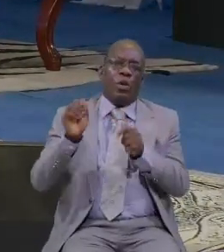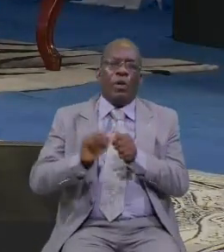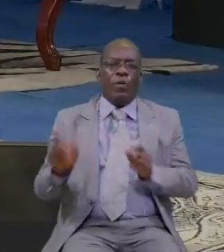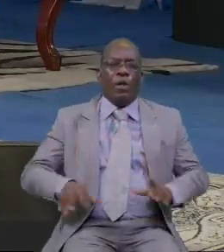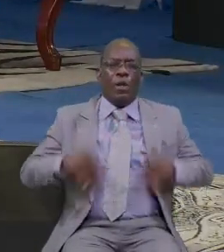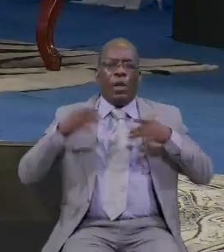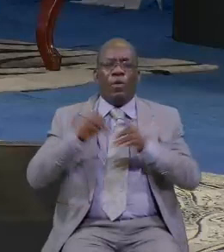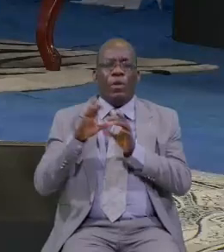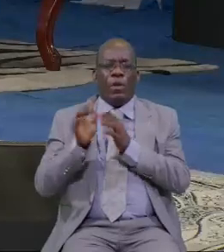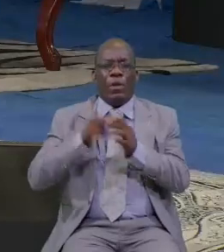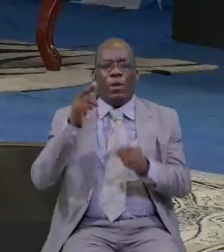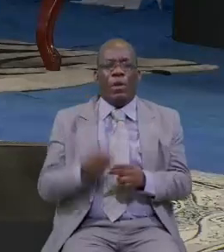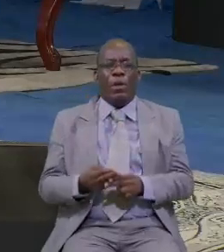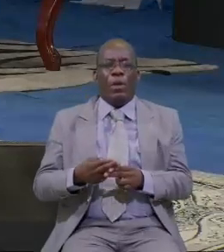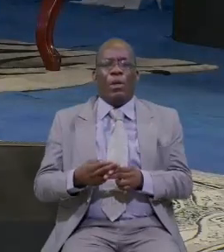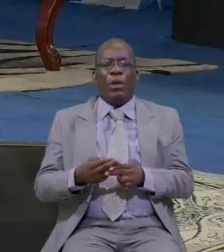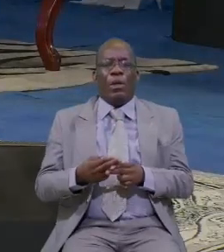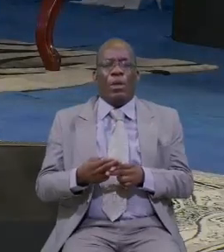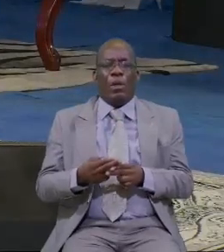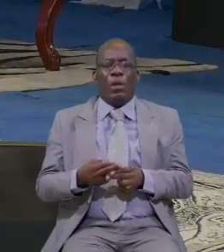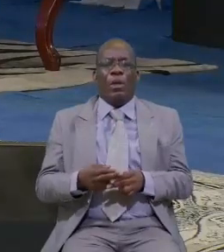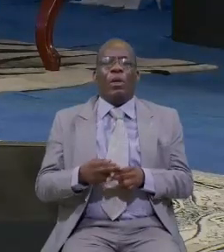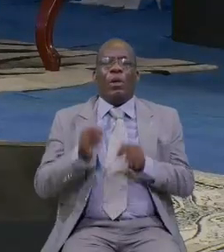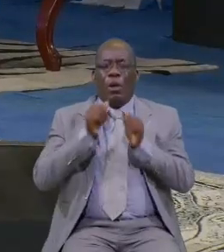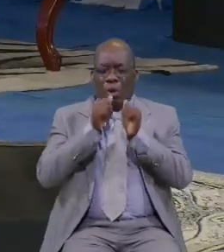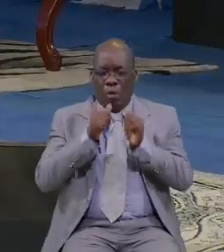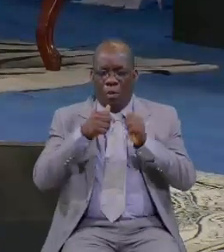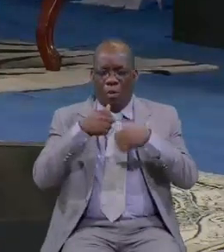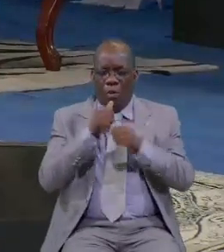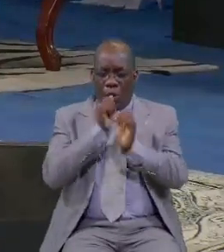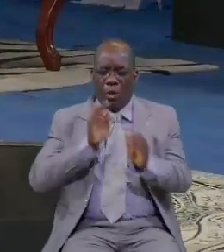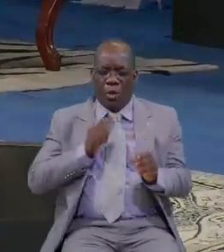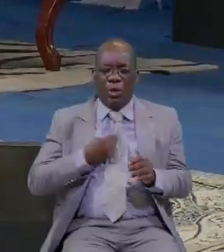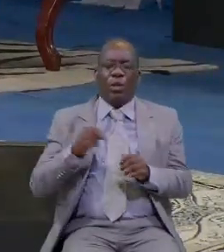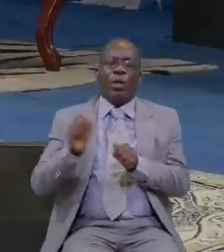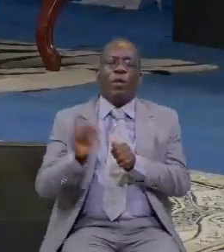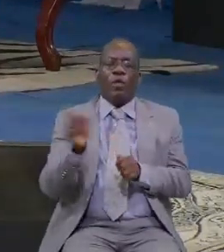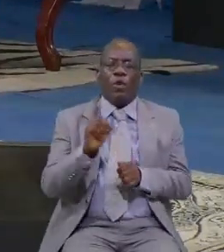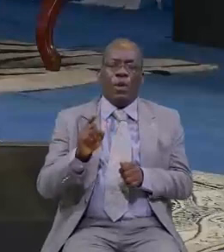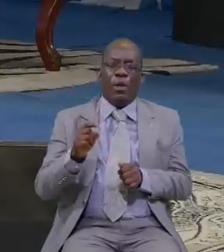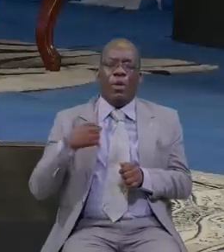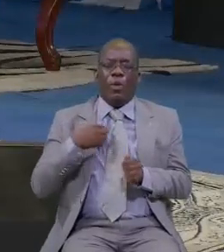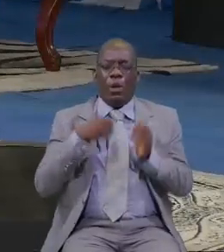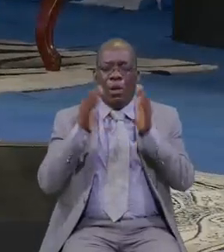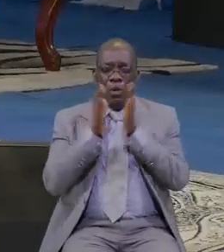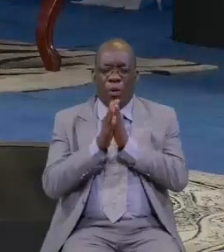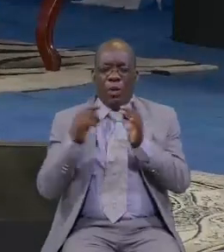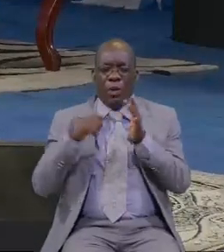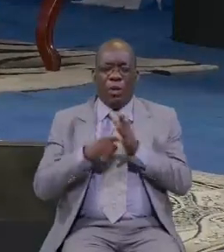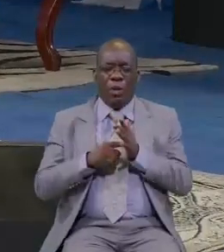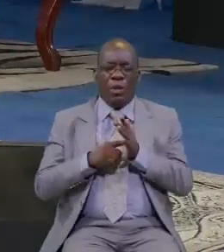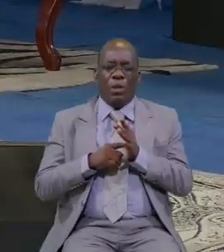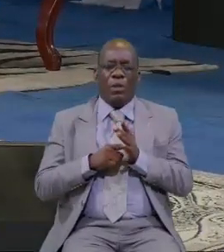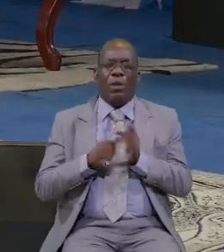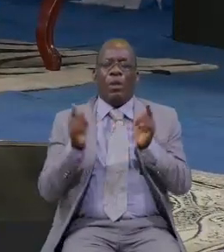us here. Bless us everywhere. And we pray that this gathering together, retreat, concentrating on